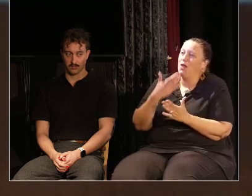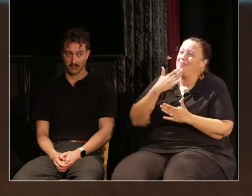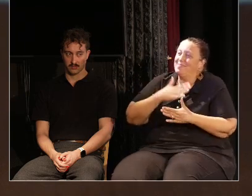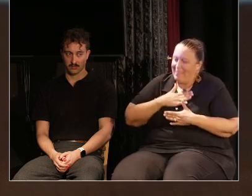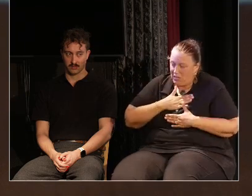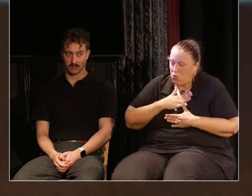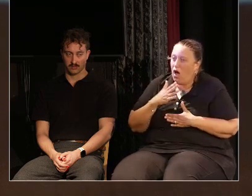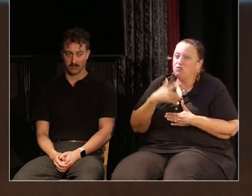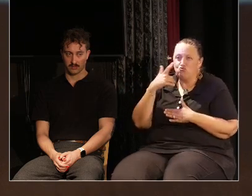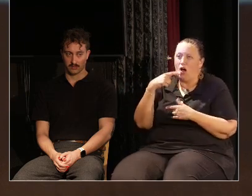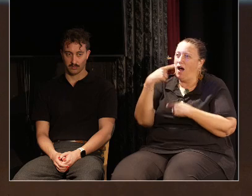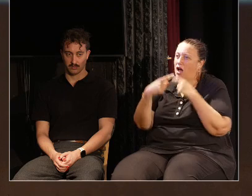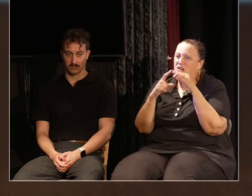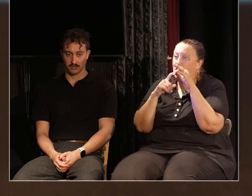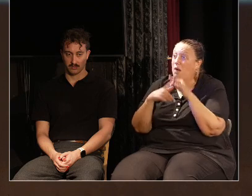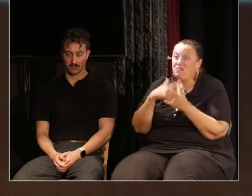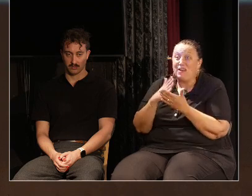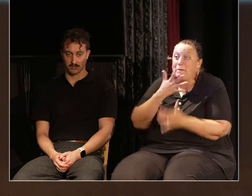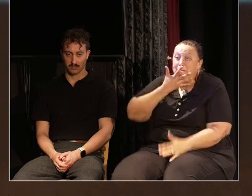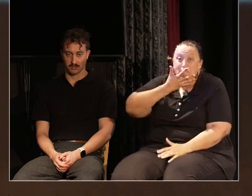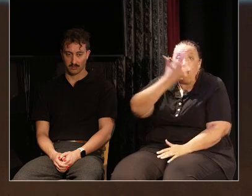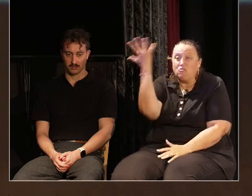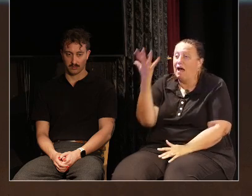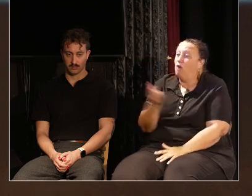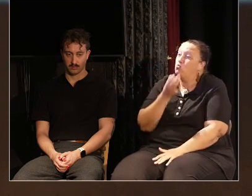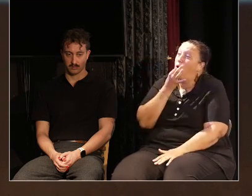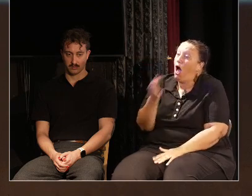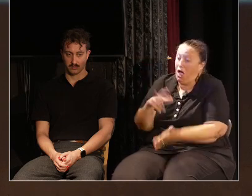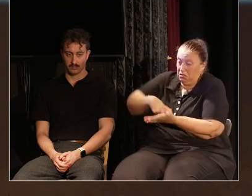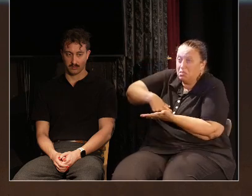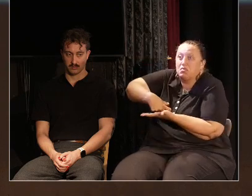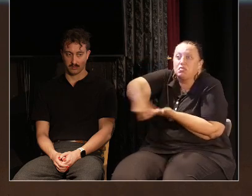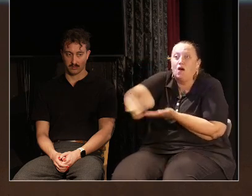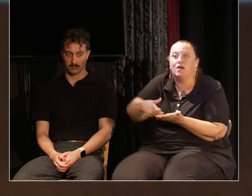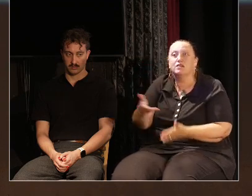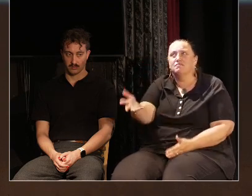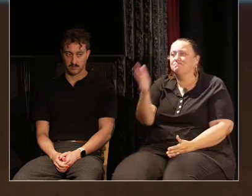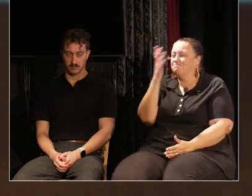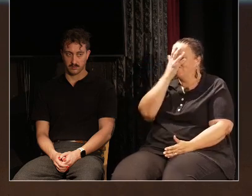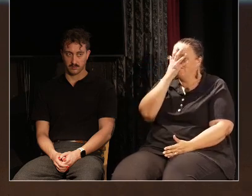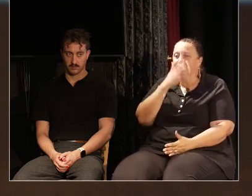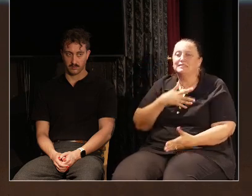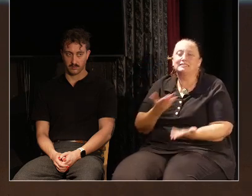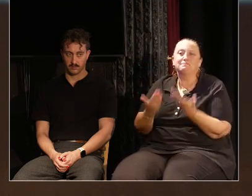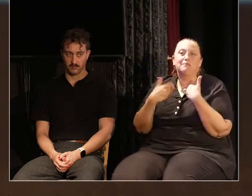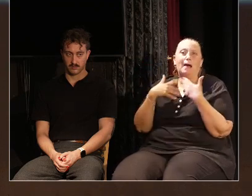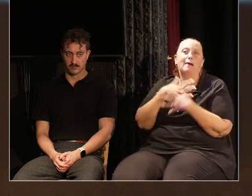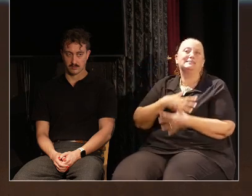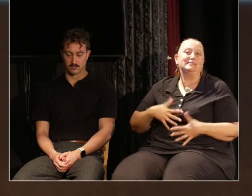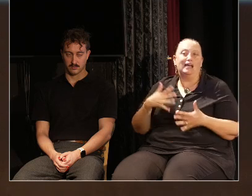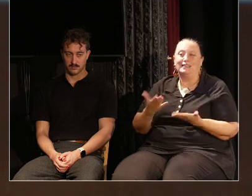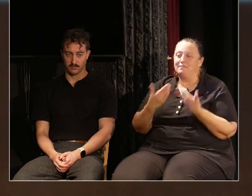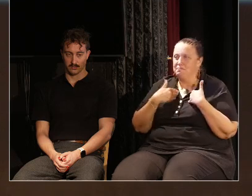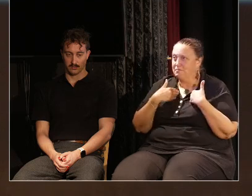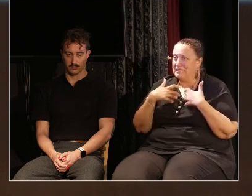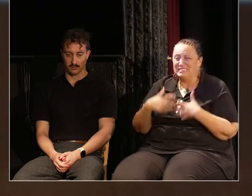get through the question because I was so embarrassed having to ask it. So it was, extremely upsetting and aggravating that